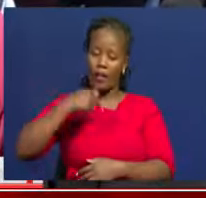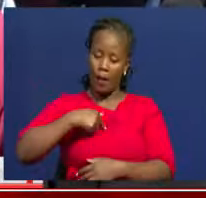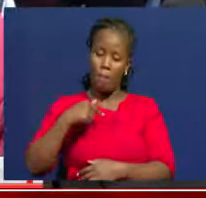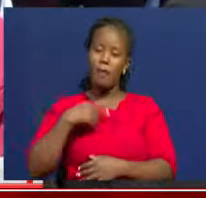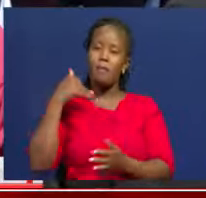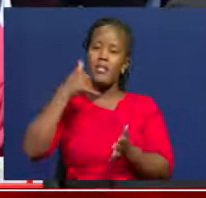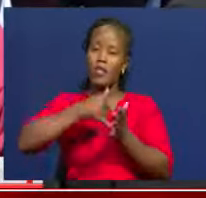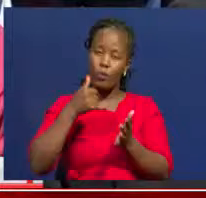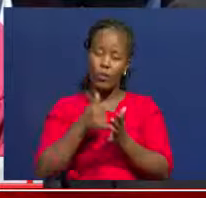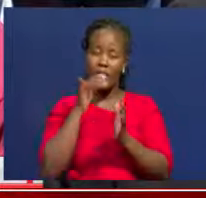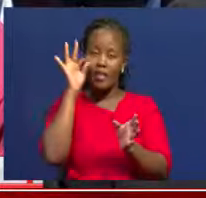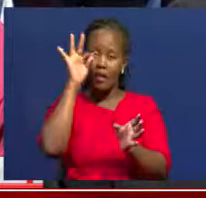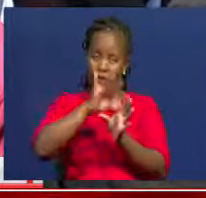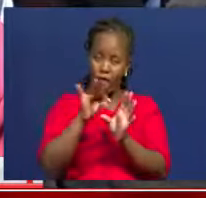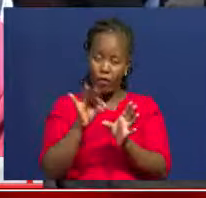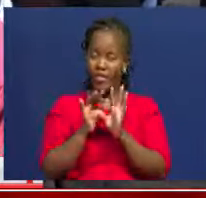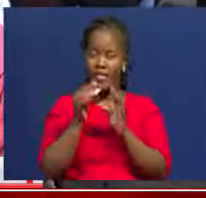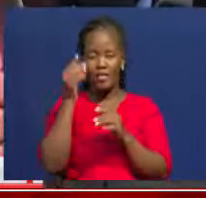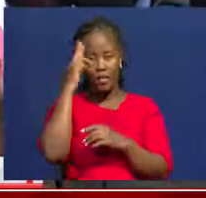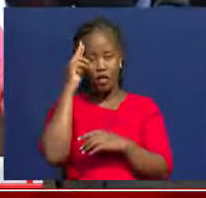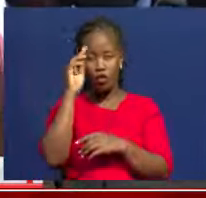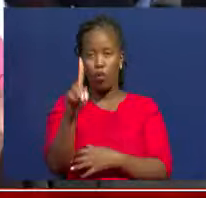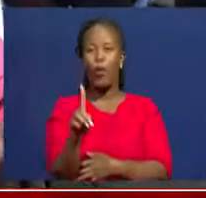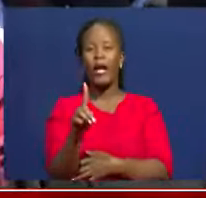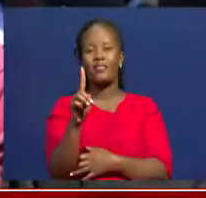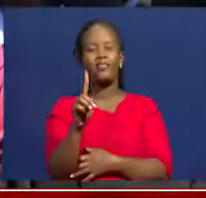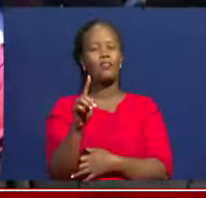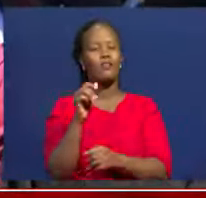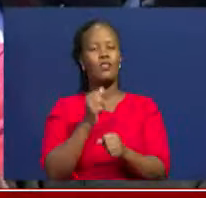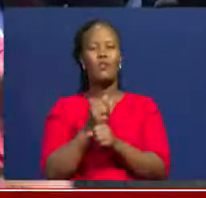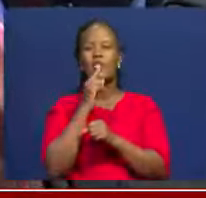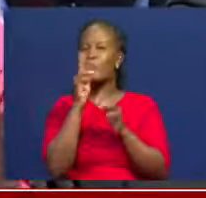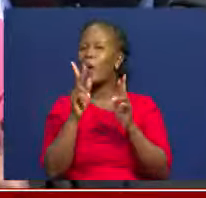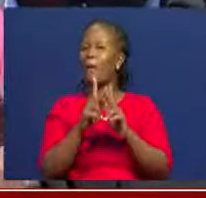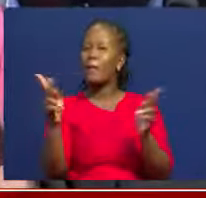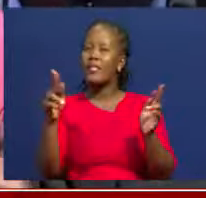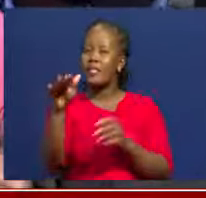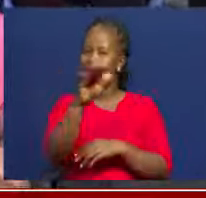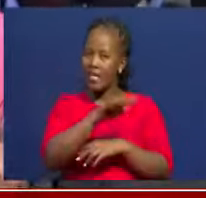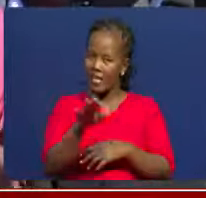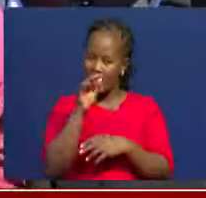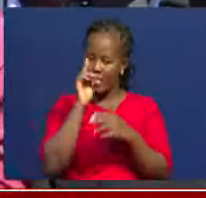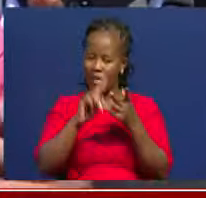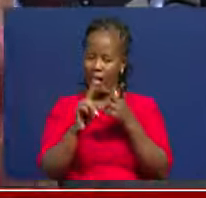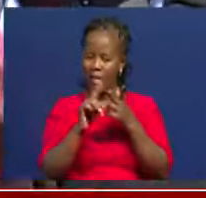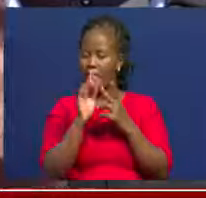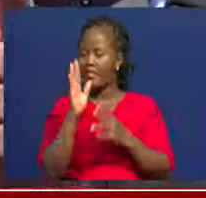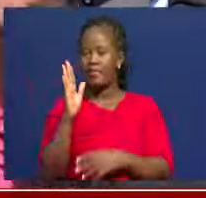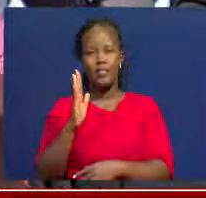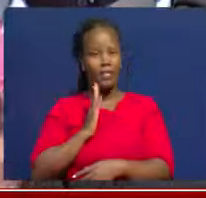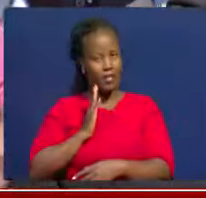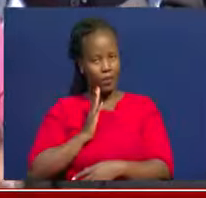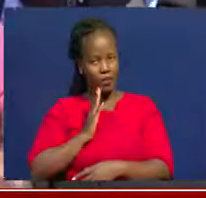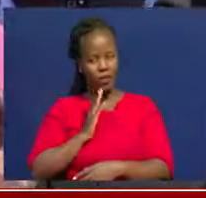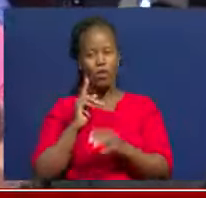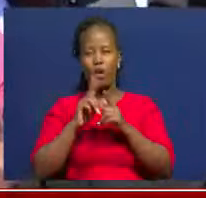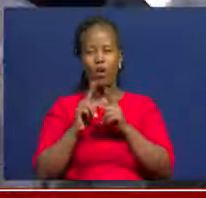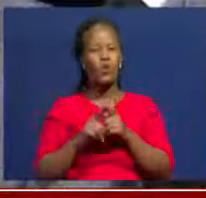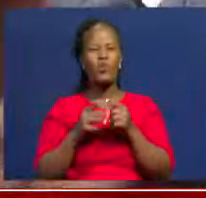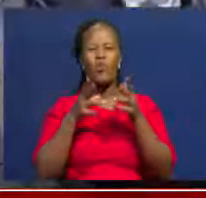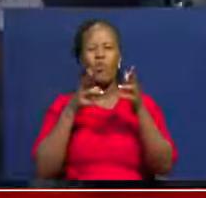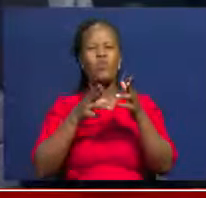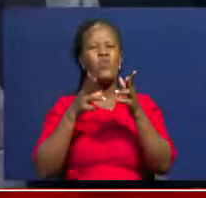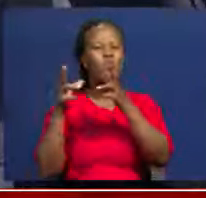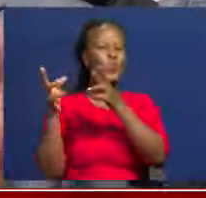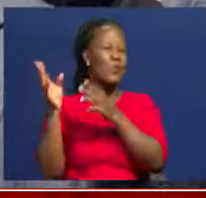voted you for only one reason. Yes. Yes. To give us peace, to give us security, for guns to be silent. Yes.